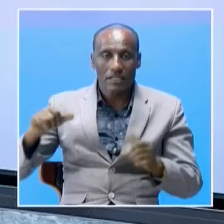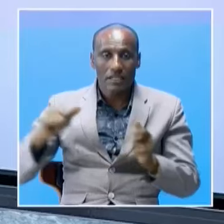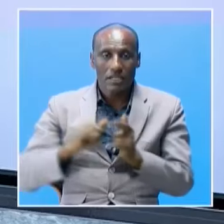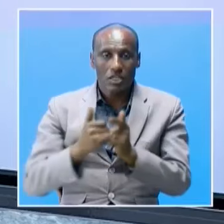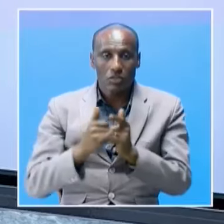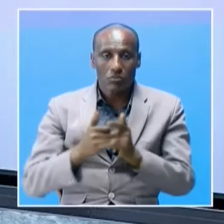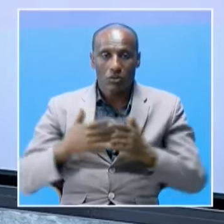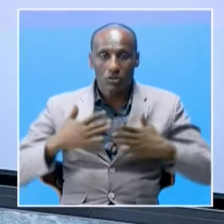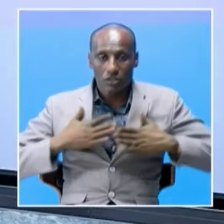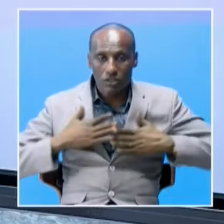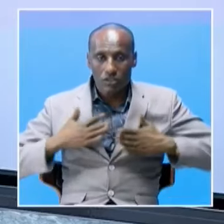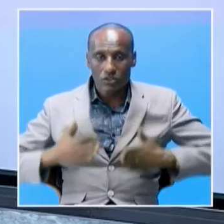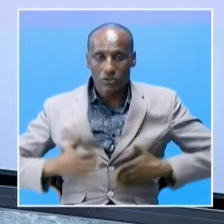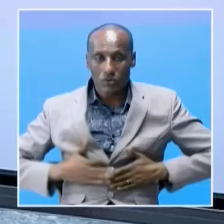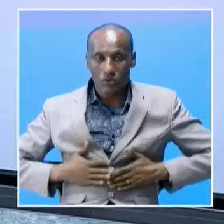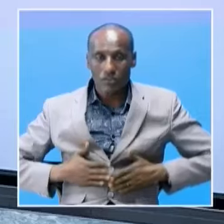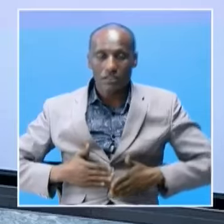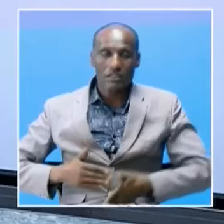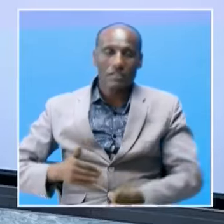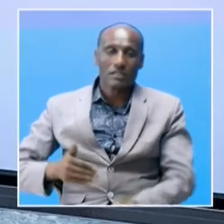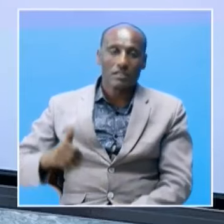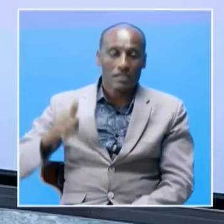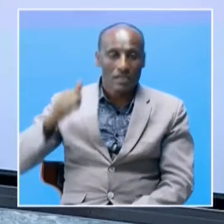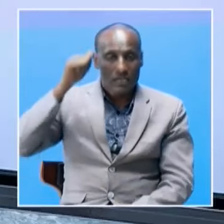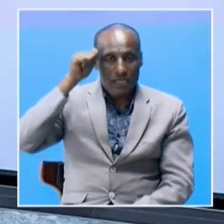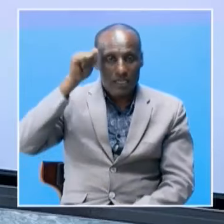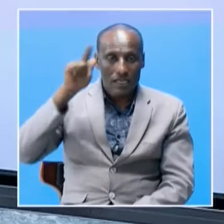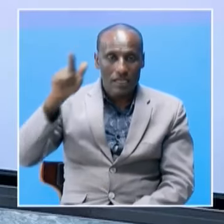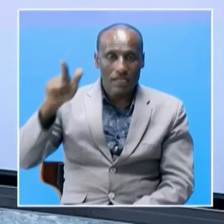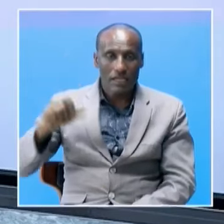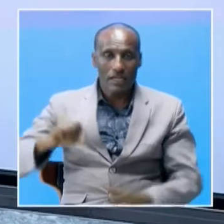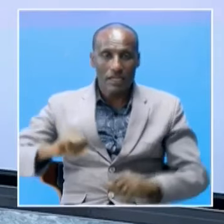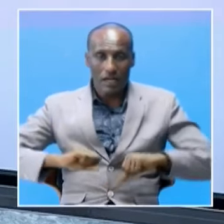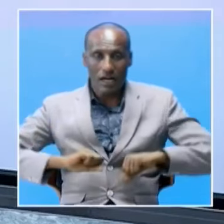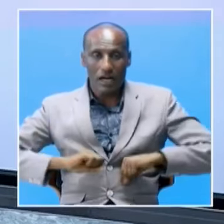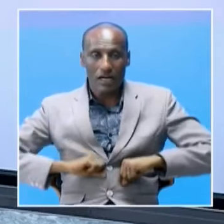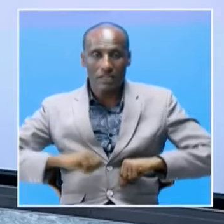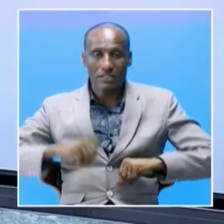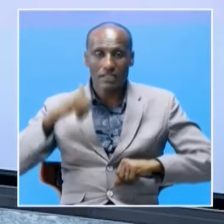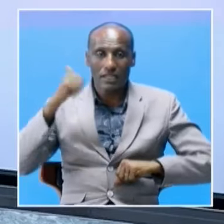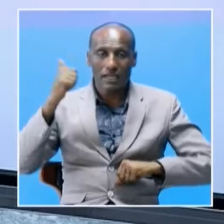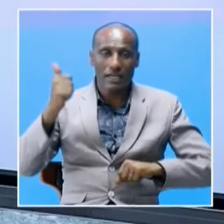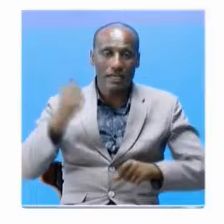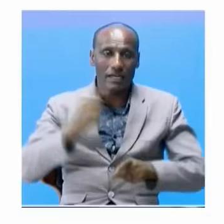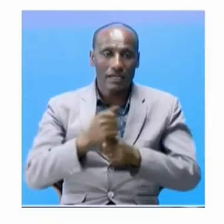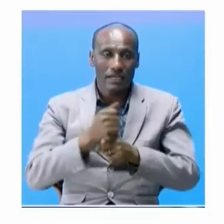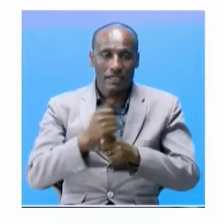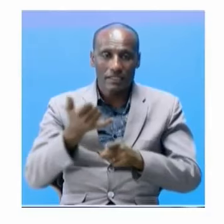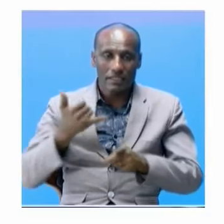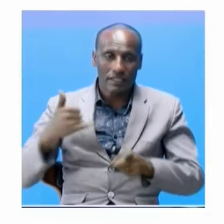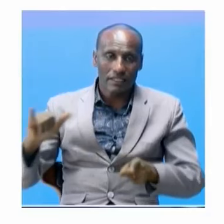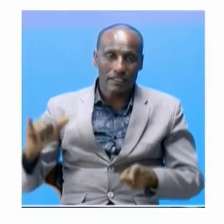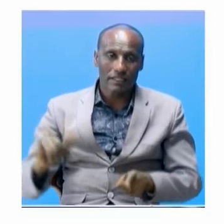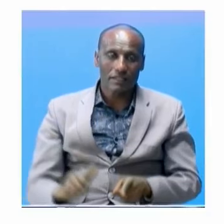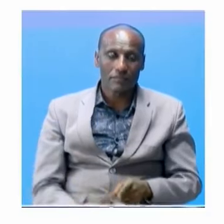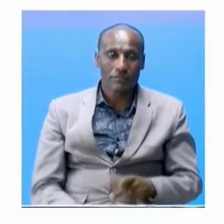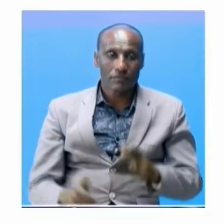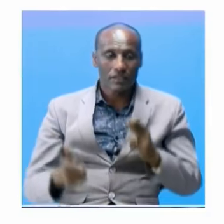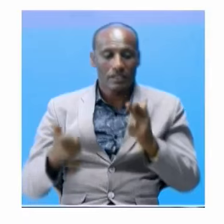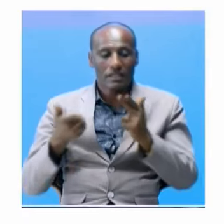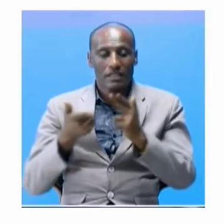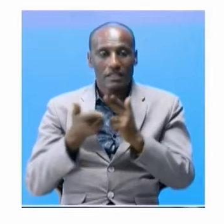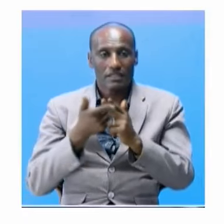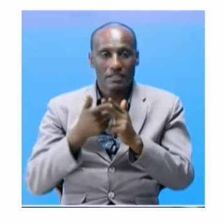second sentence. It says he has a training. What does it imply? Let's go to the third